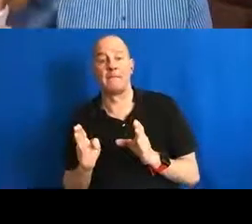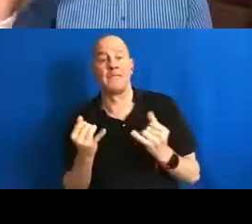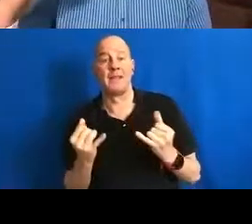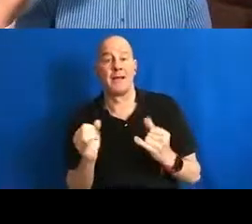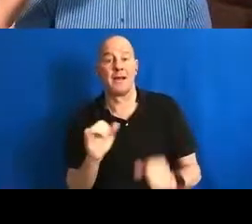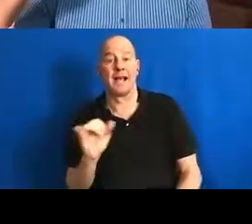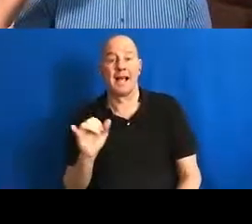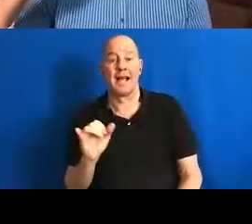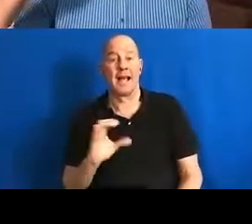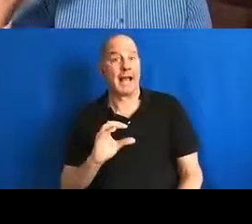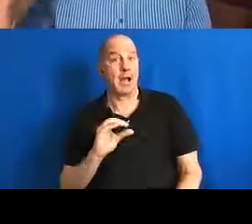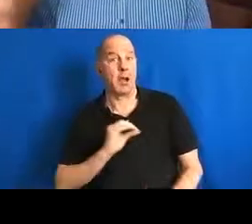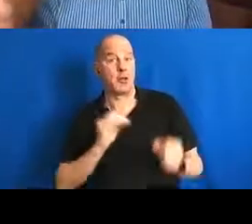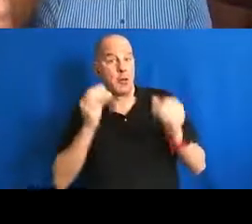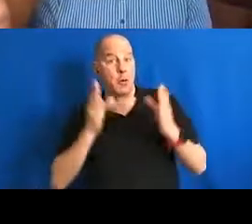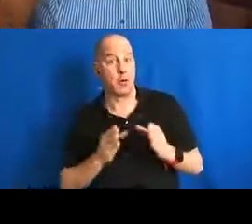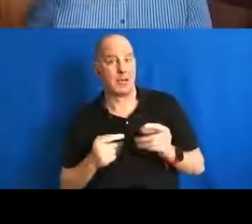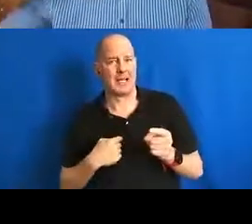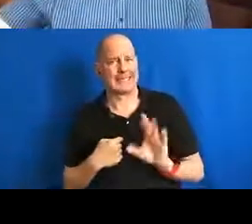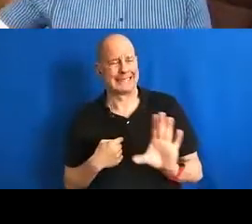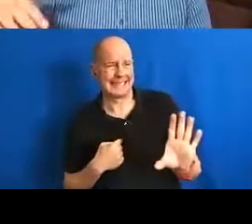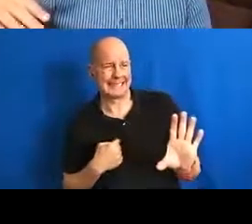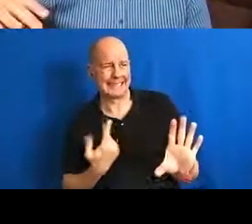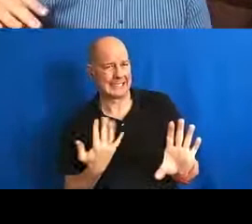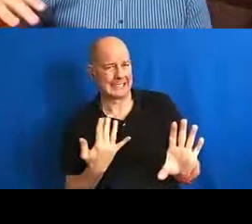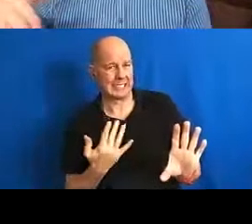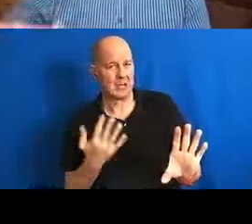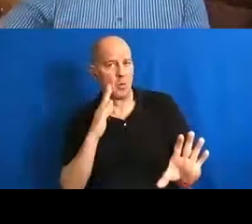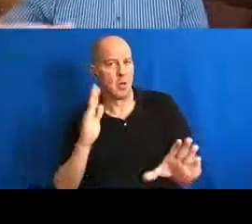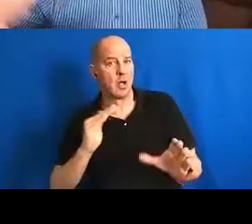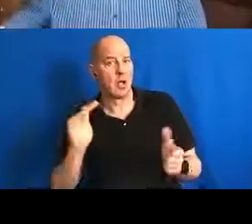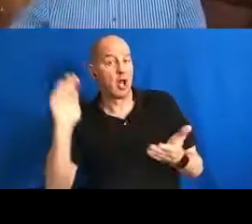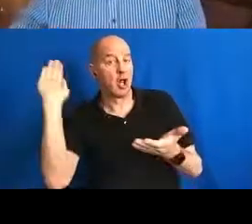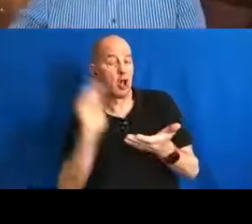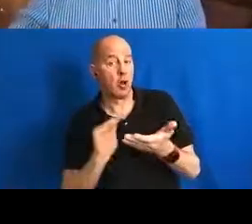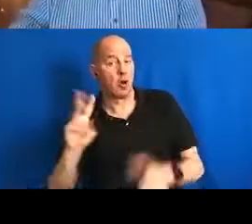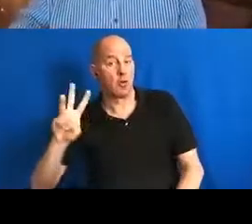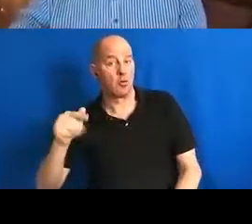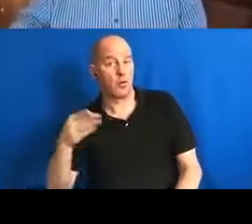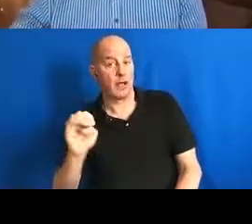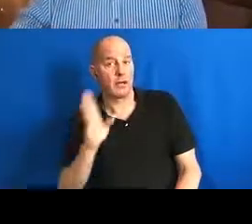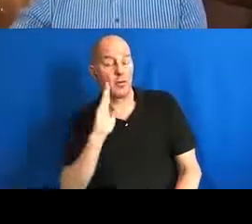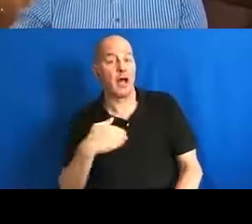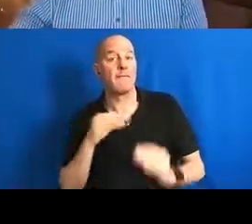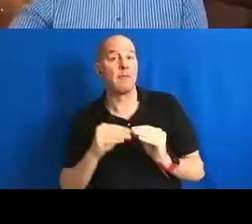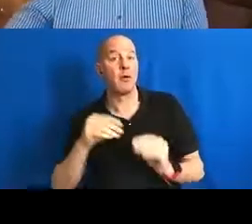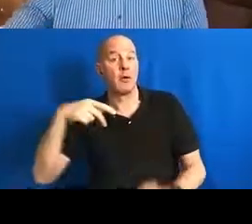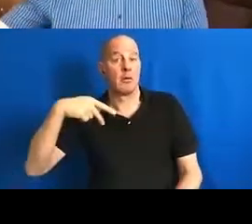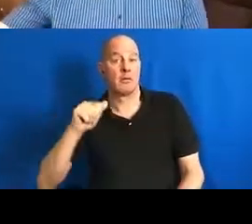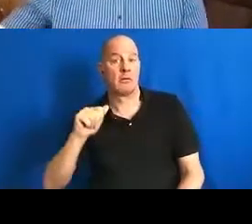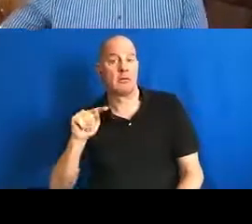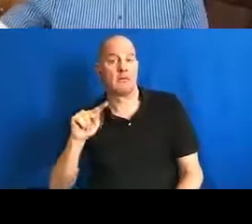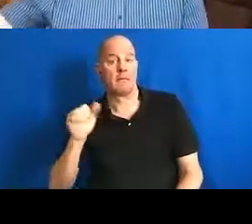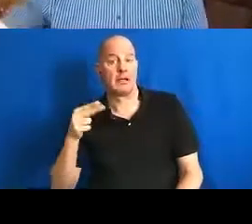you have your owner hat on, you're like, wait a second, why don't we lower wages? We can have more patronage at the end of the year.